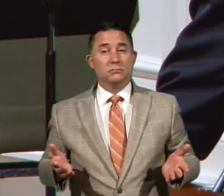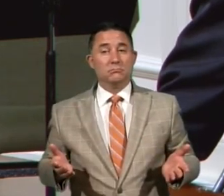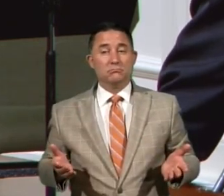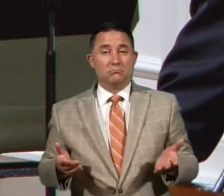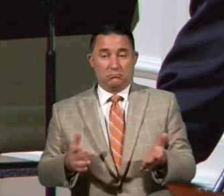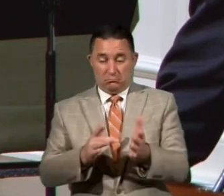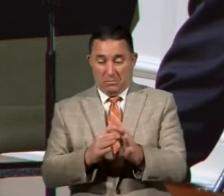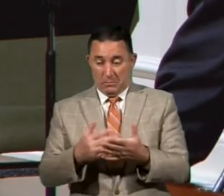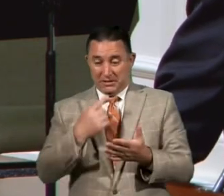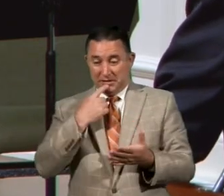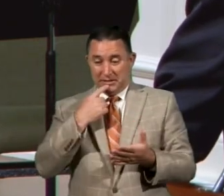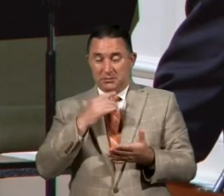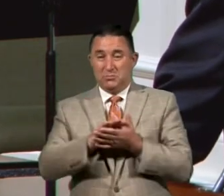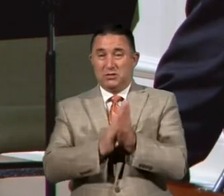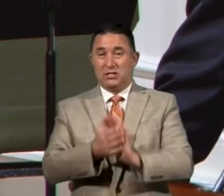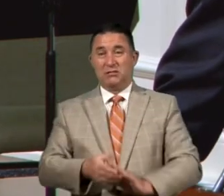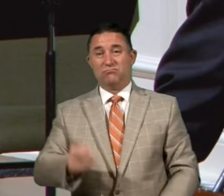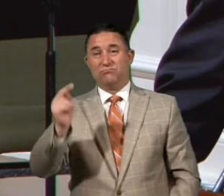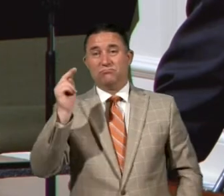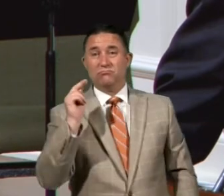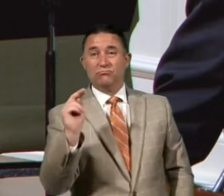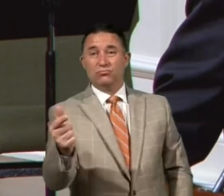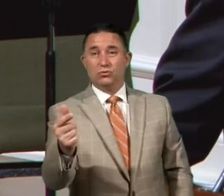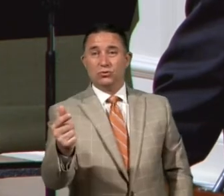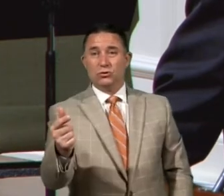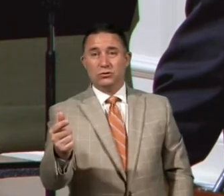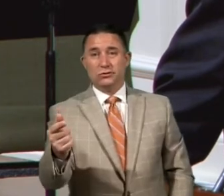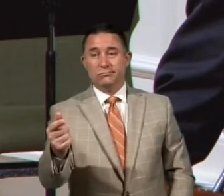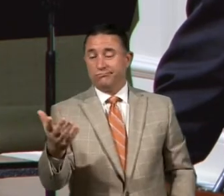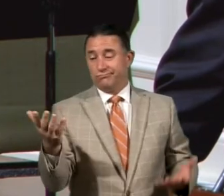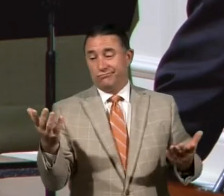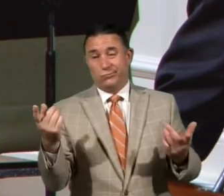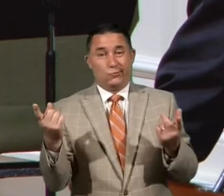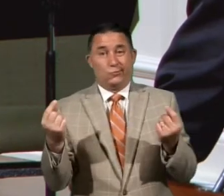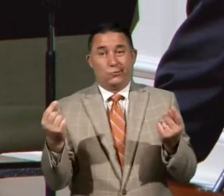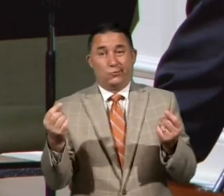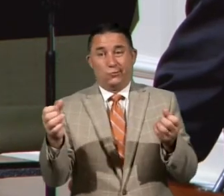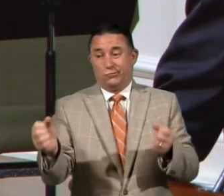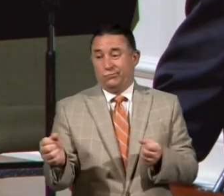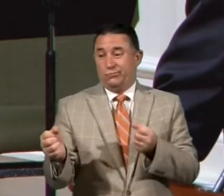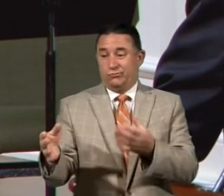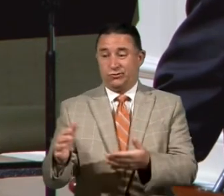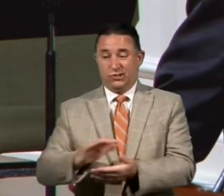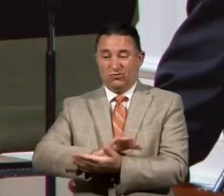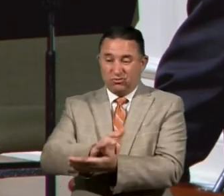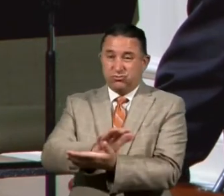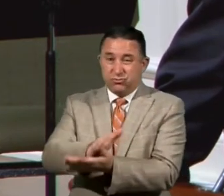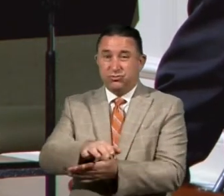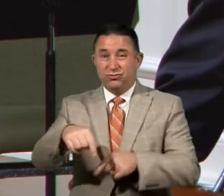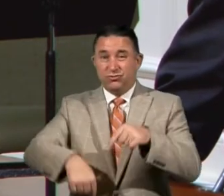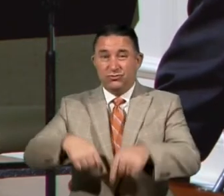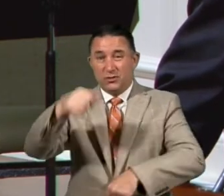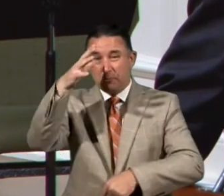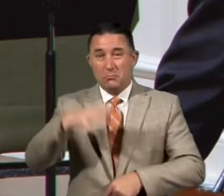then the Bible says it becomes good for nothing except to be trodden under the feet of man.